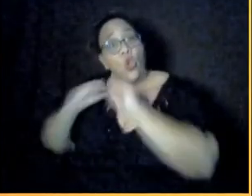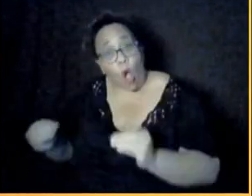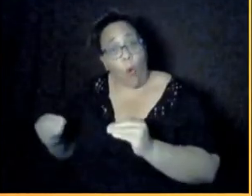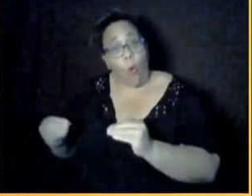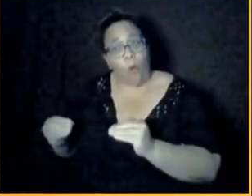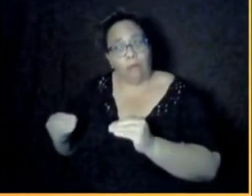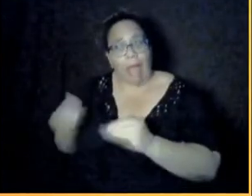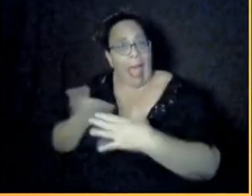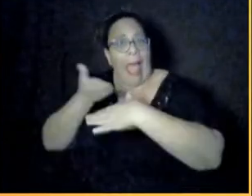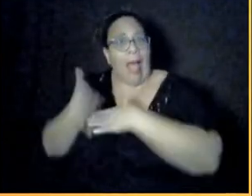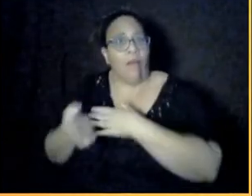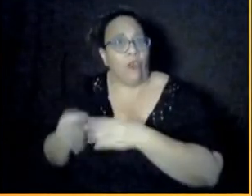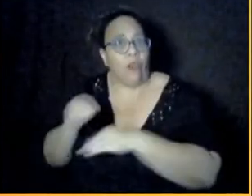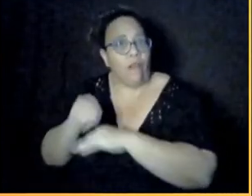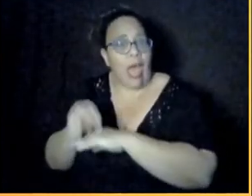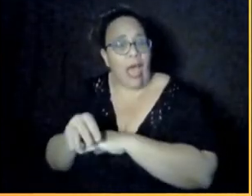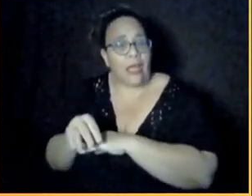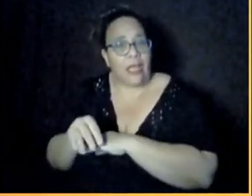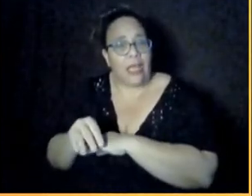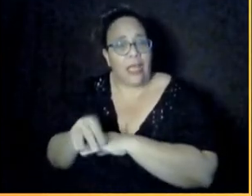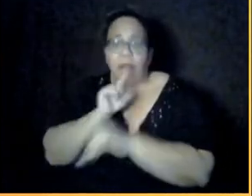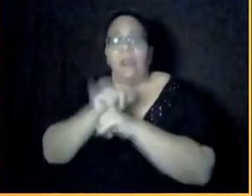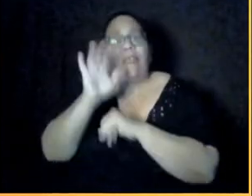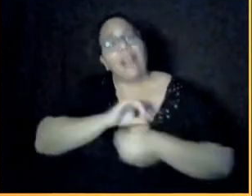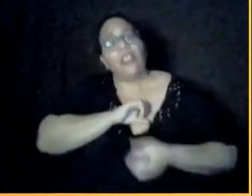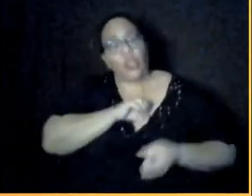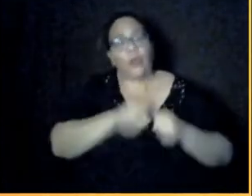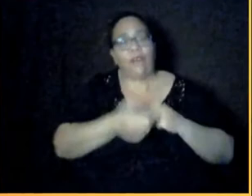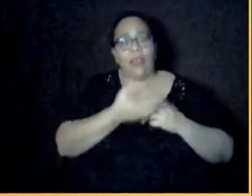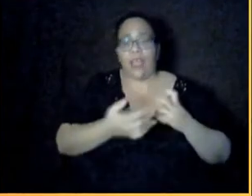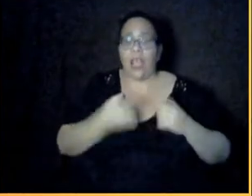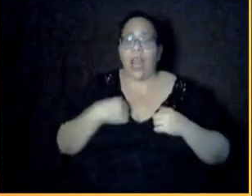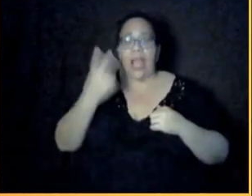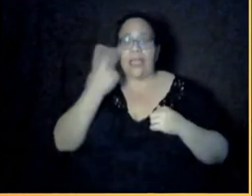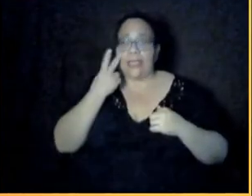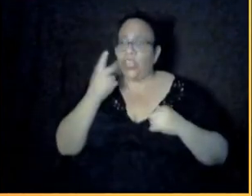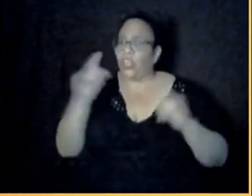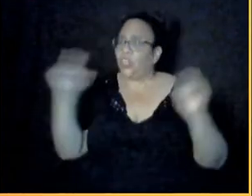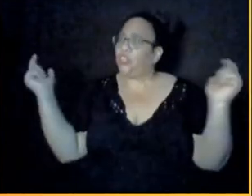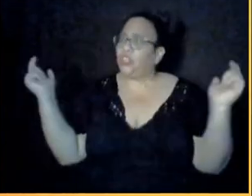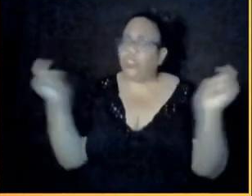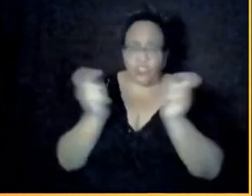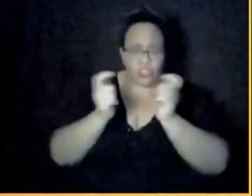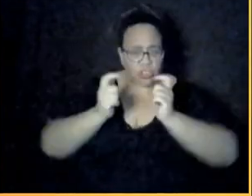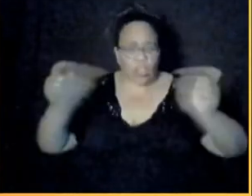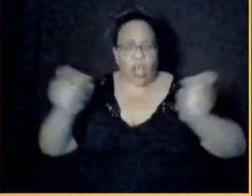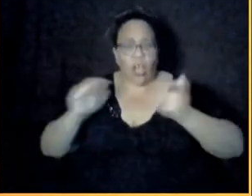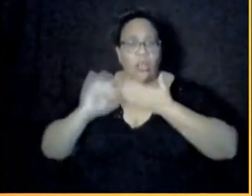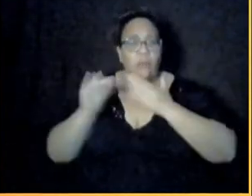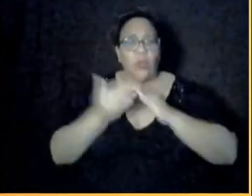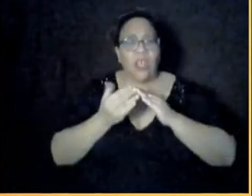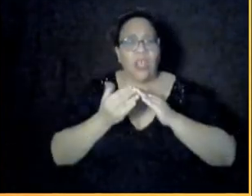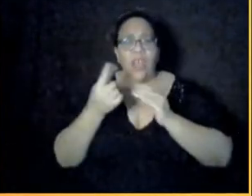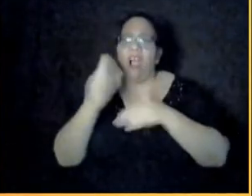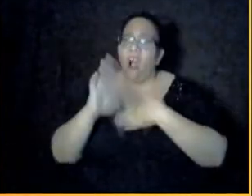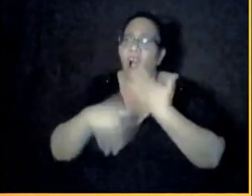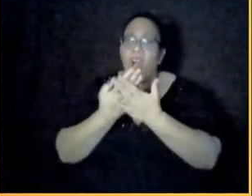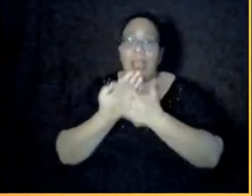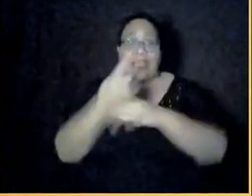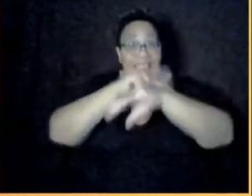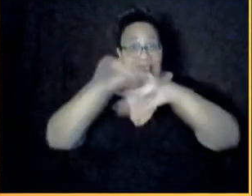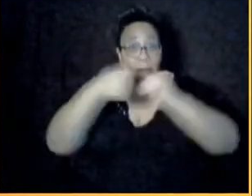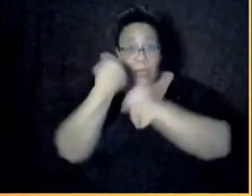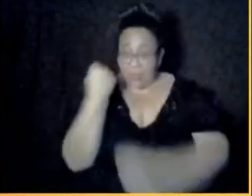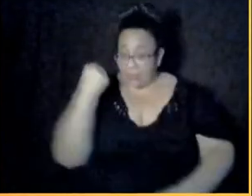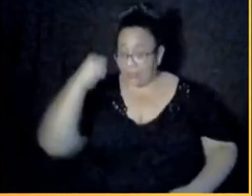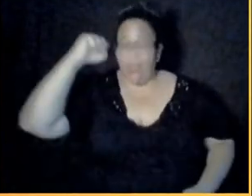Like, you know, when I come together and I see such a big community that comes and they stand up for what's right, and they come out to